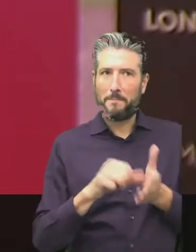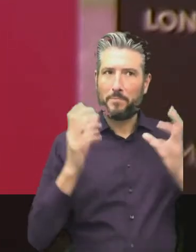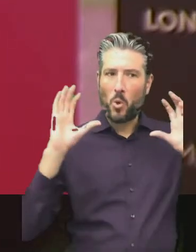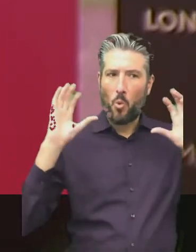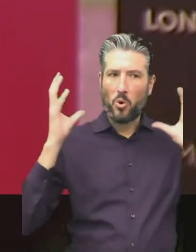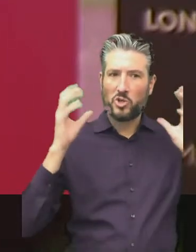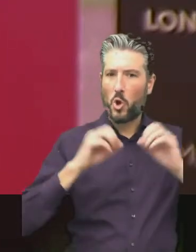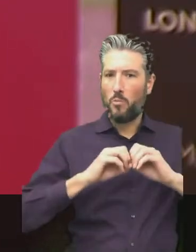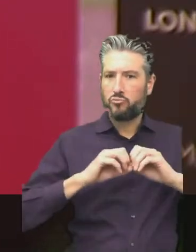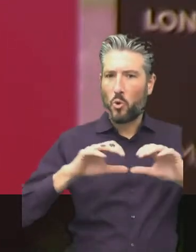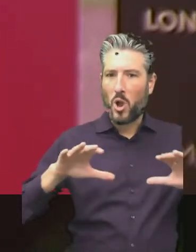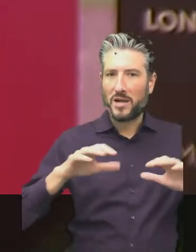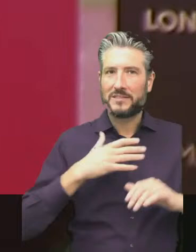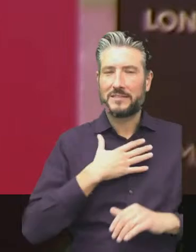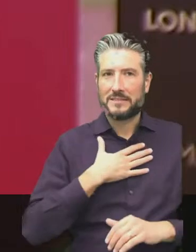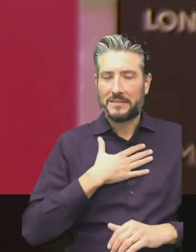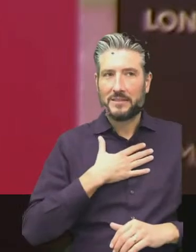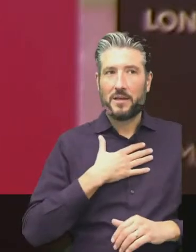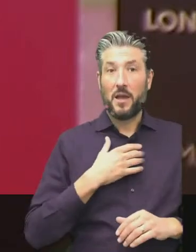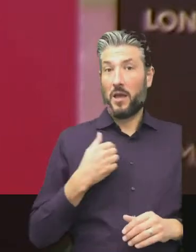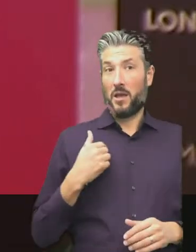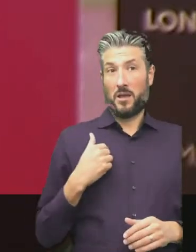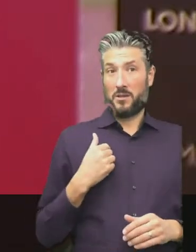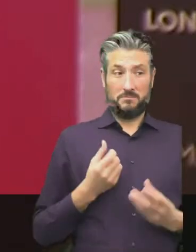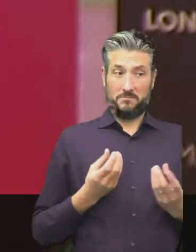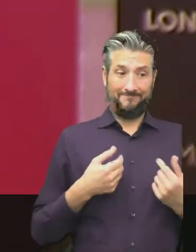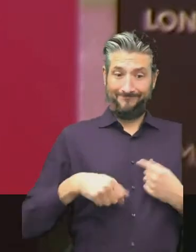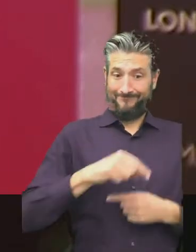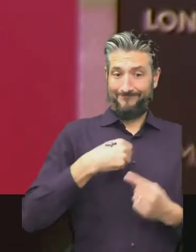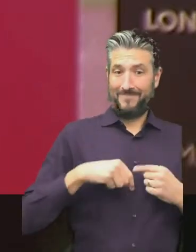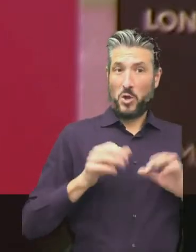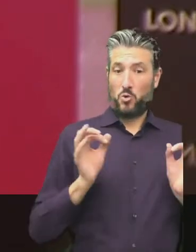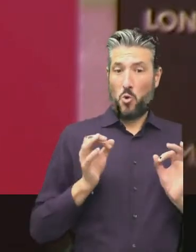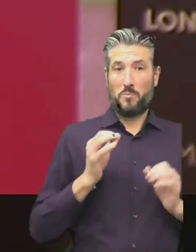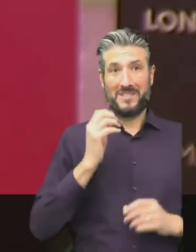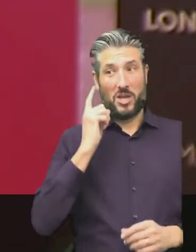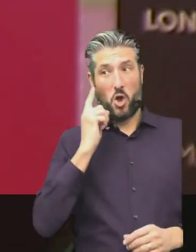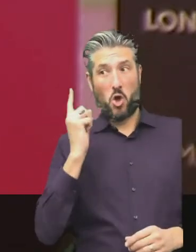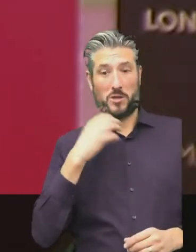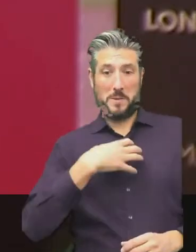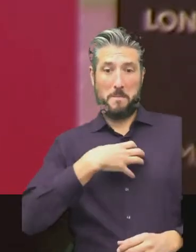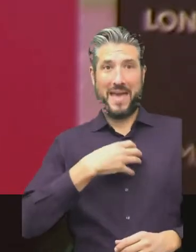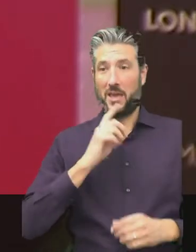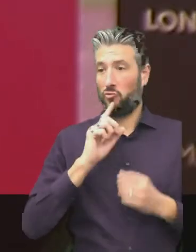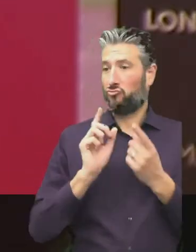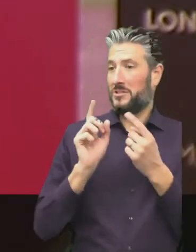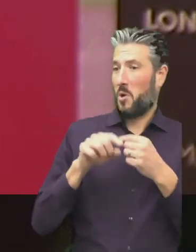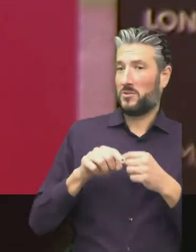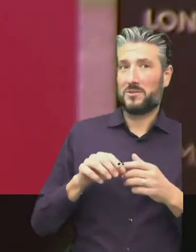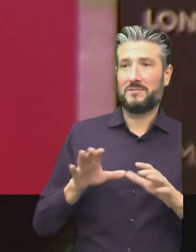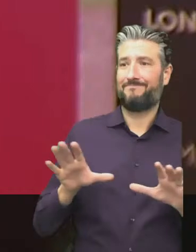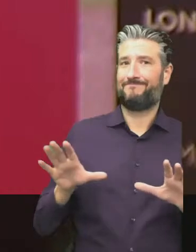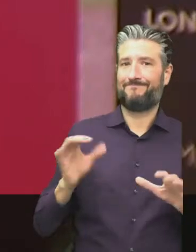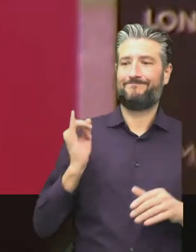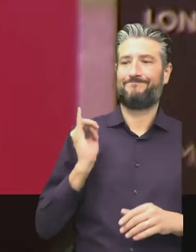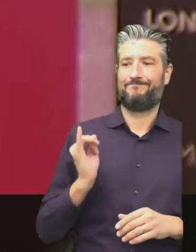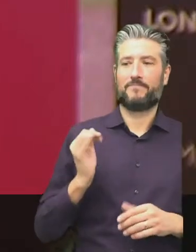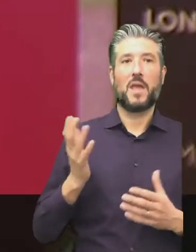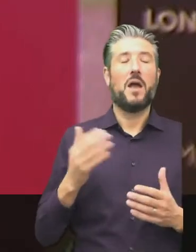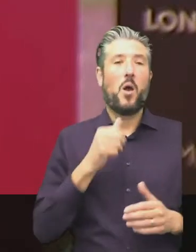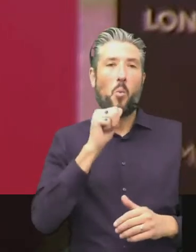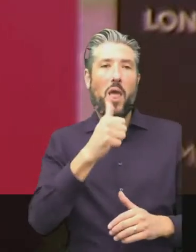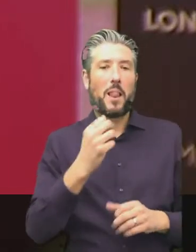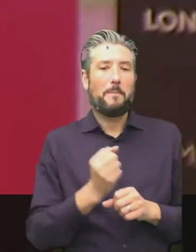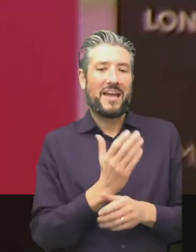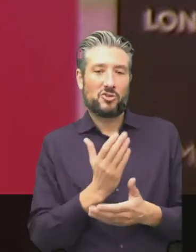none of us got to hear most of the response from Mr. Mayor. We will make sure, Kimberly,